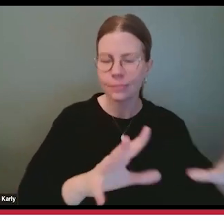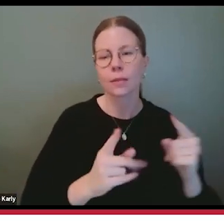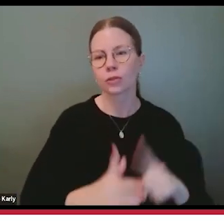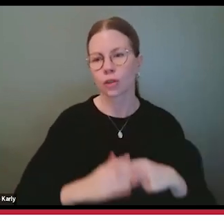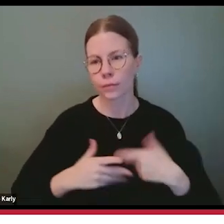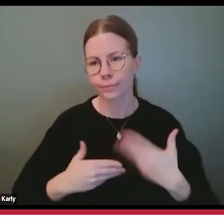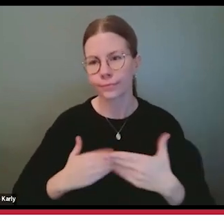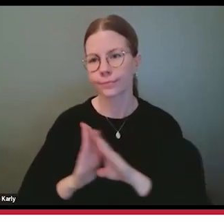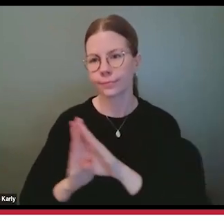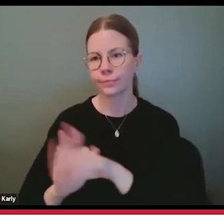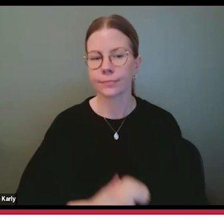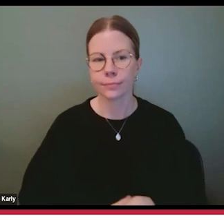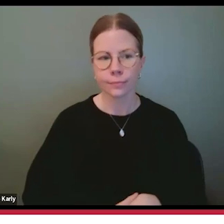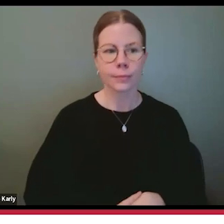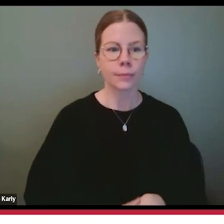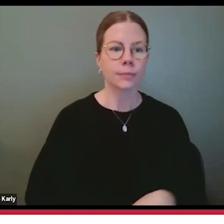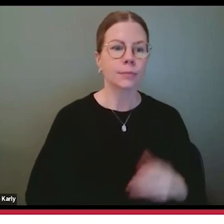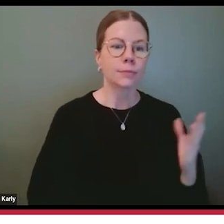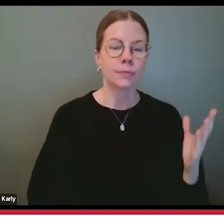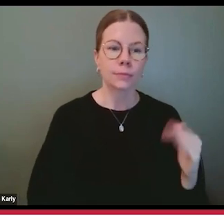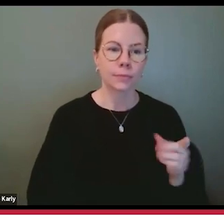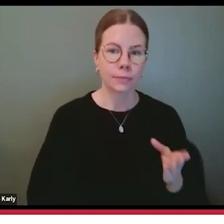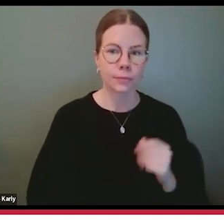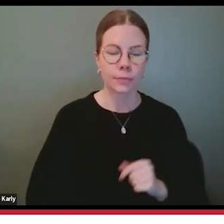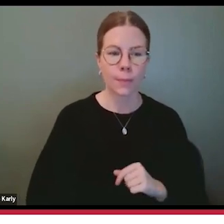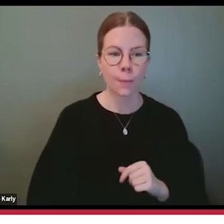So on this slide, we have the